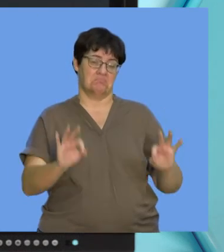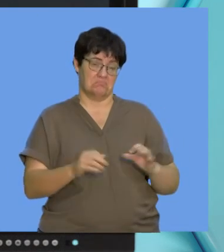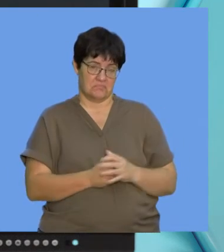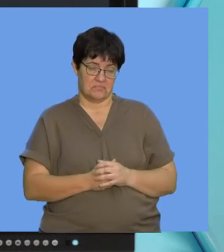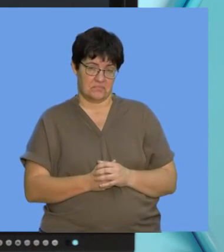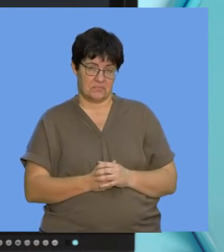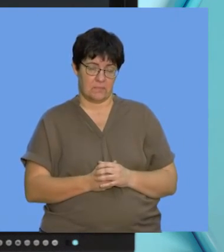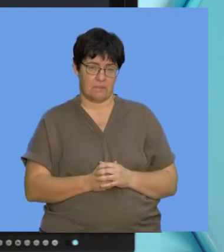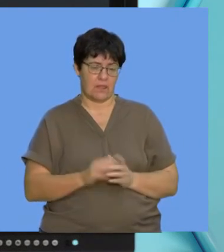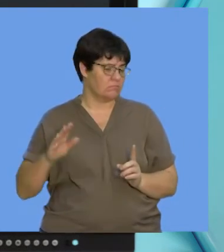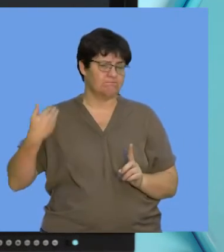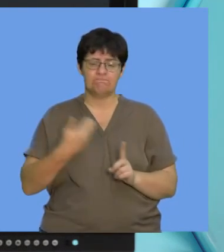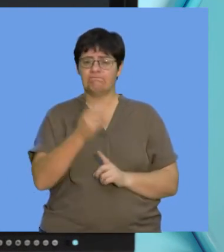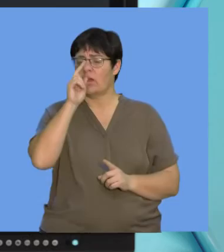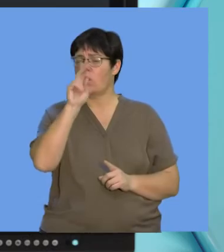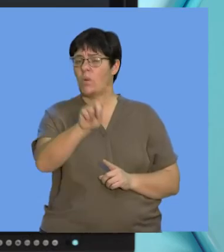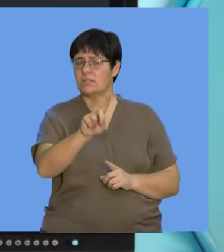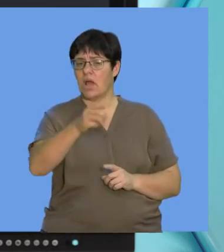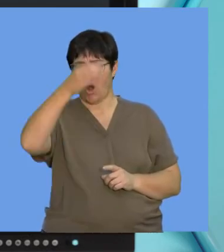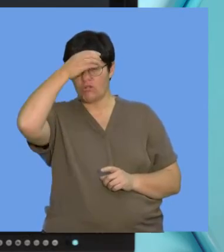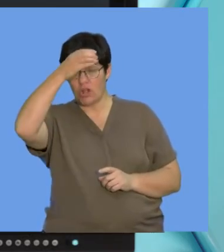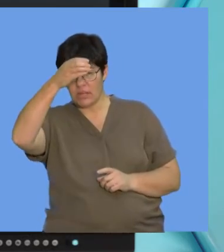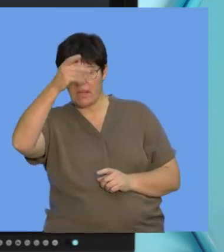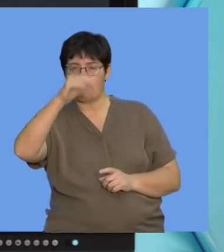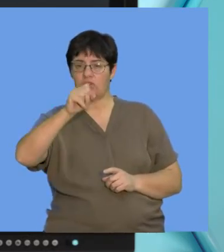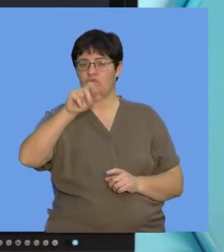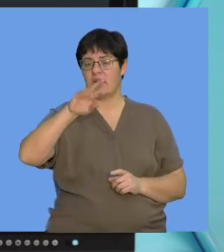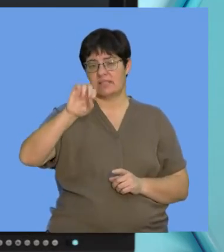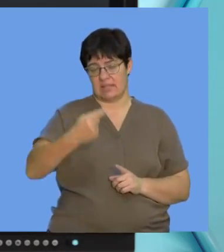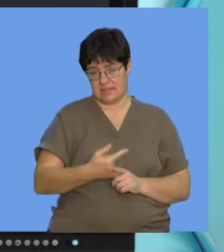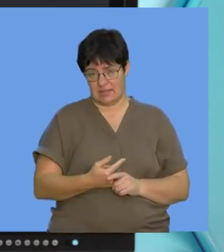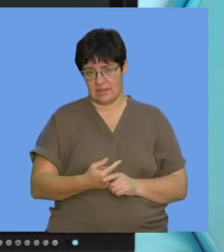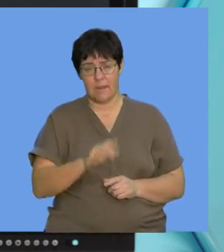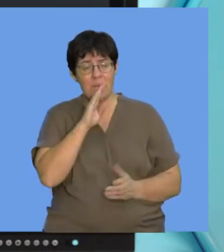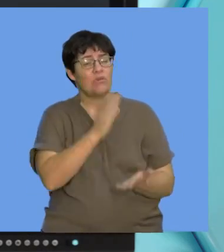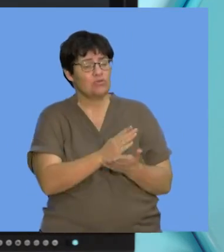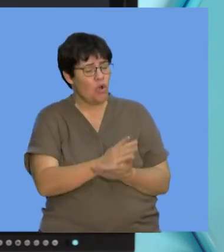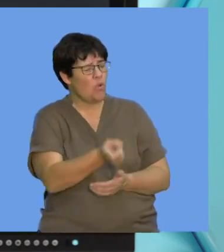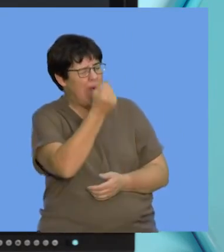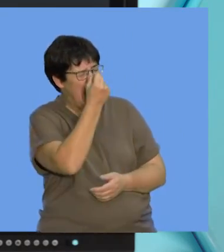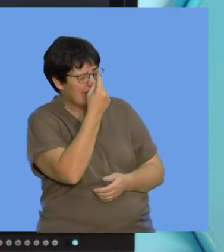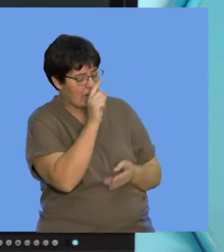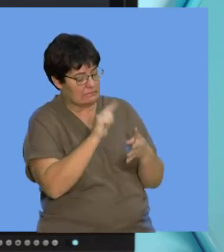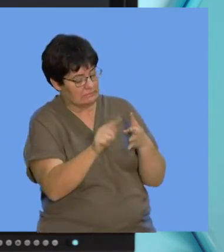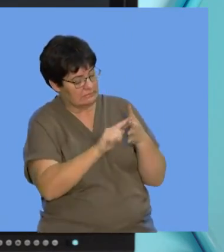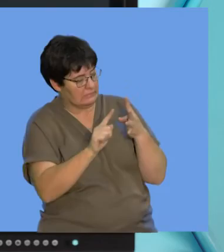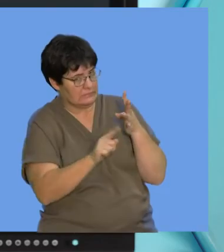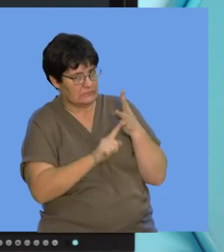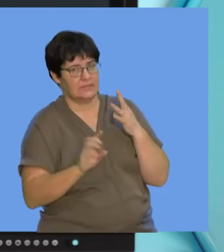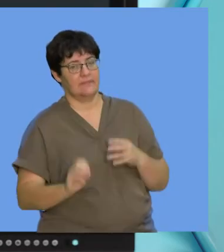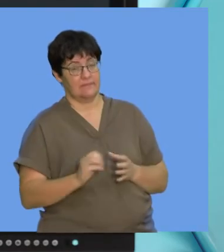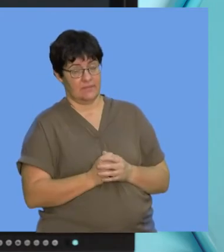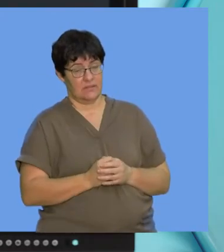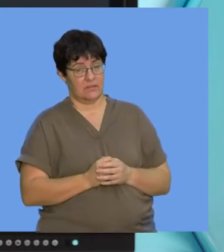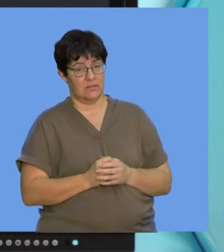okay. Now, guys, so far what we've looked at is the concept of factorization. Please make sure that you understand these different types